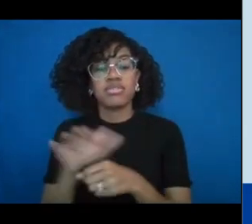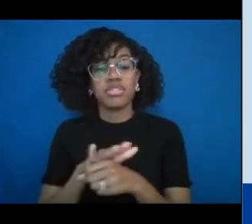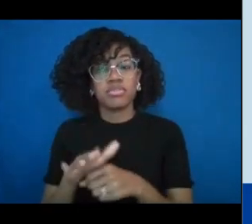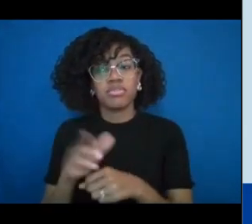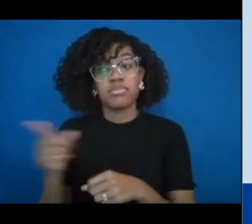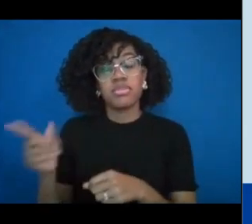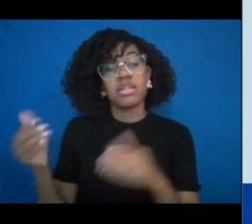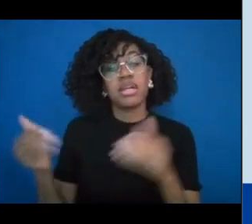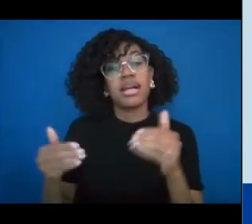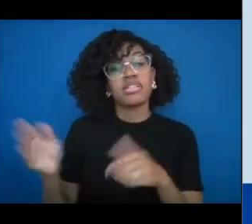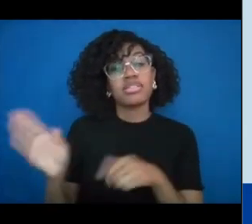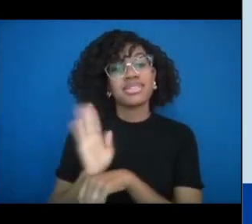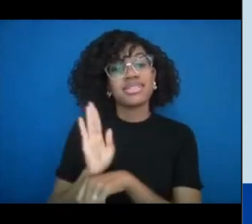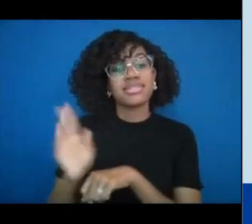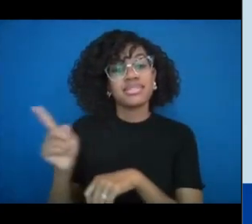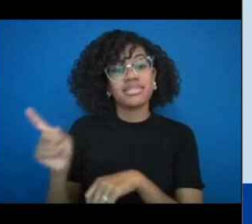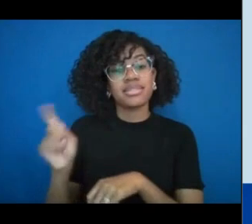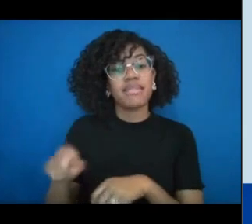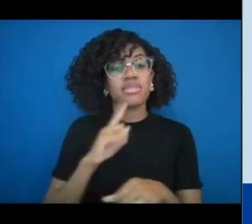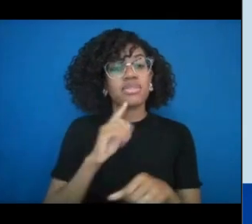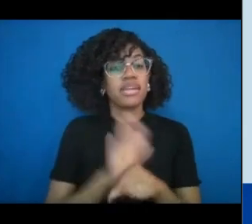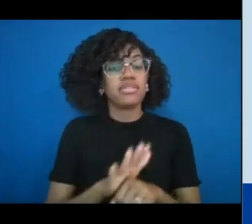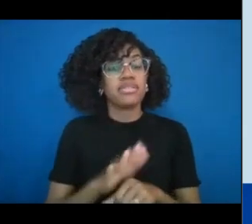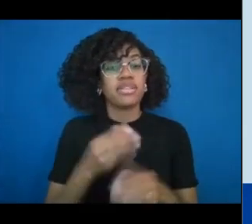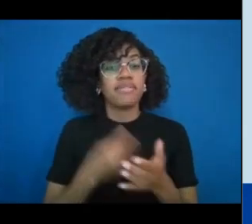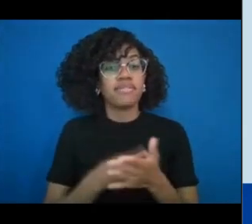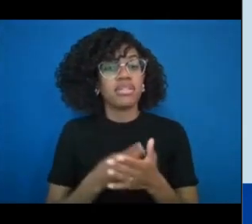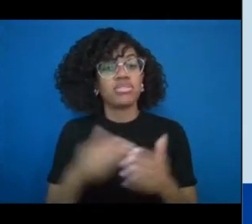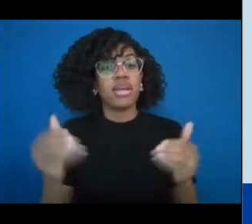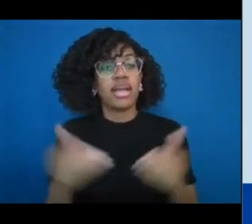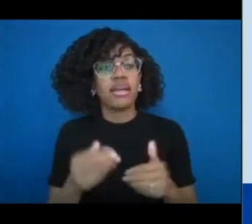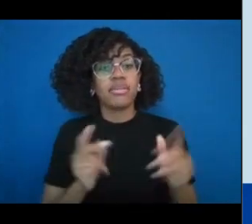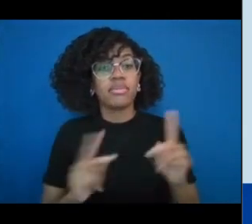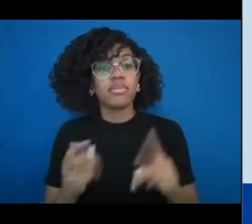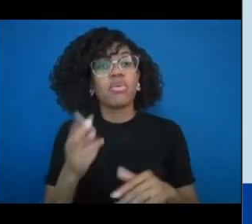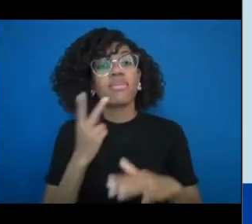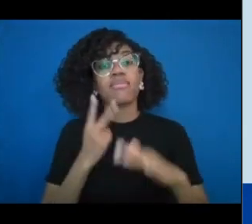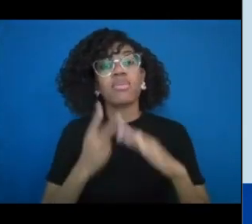to guarantee funding to hire folks, or is forecasting appropriate?